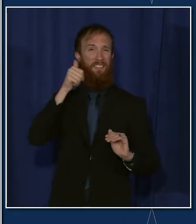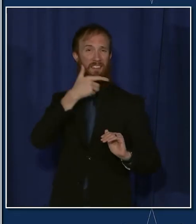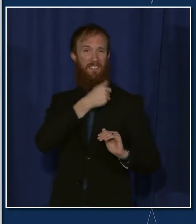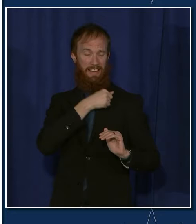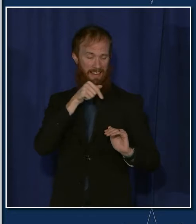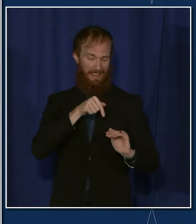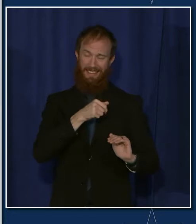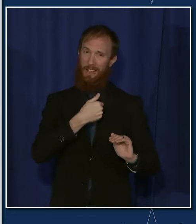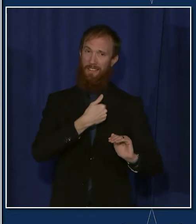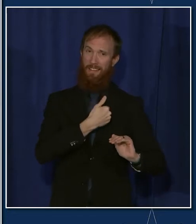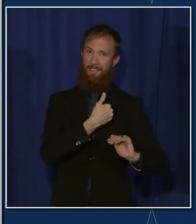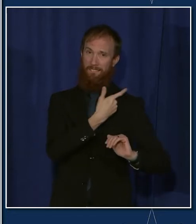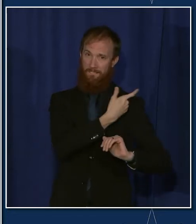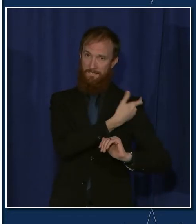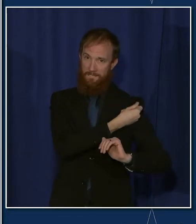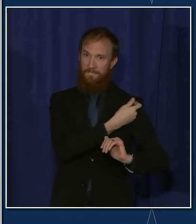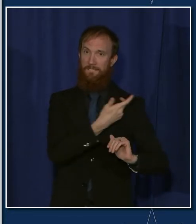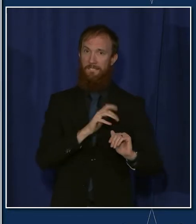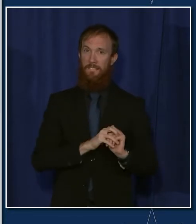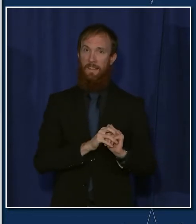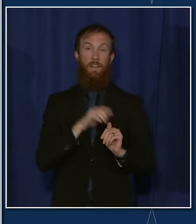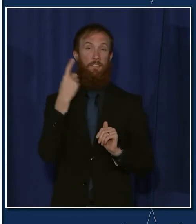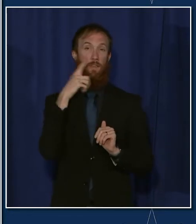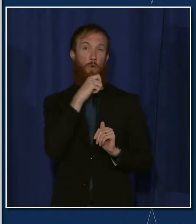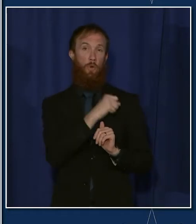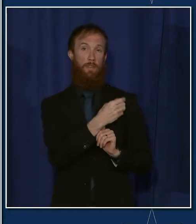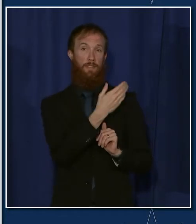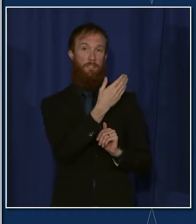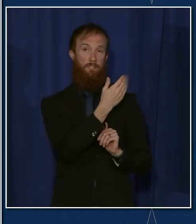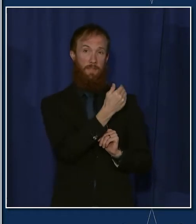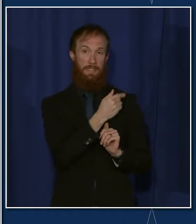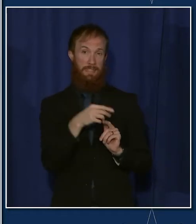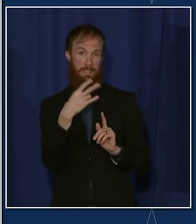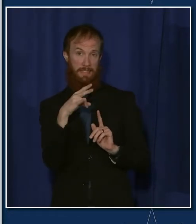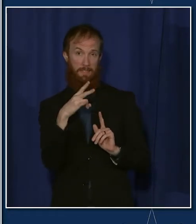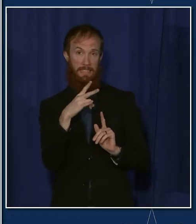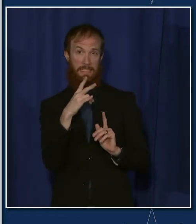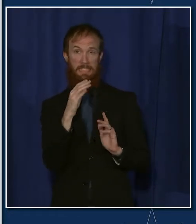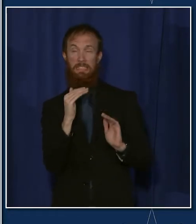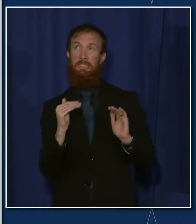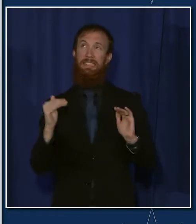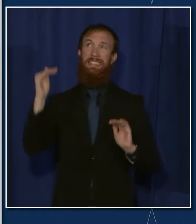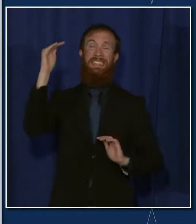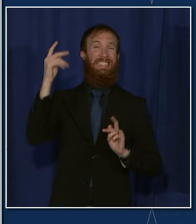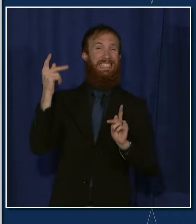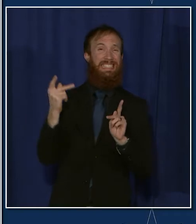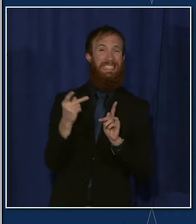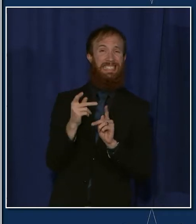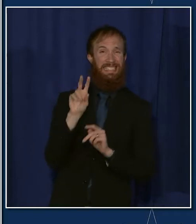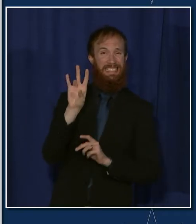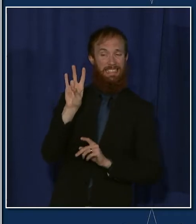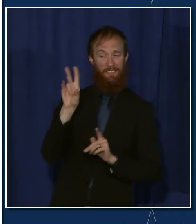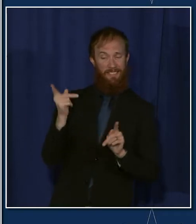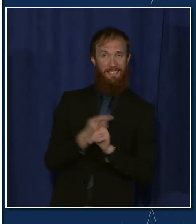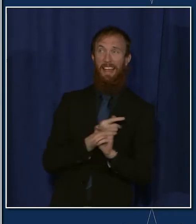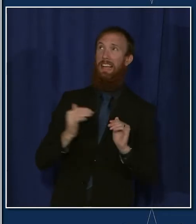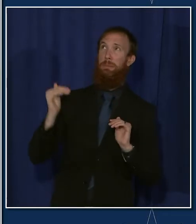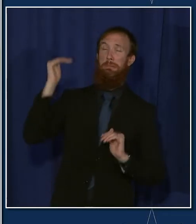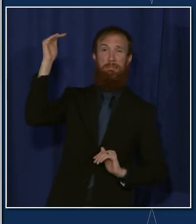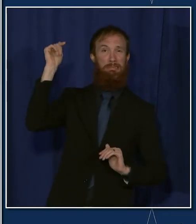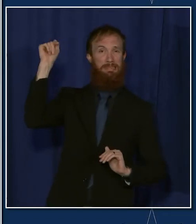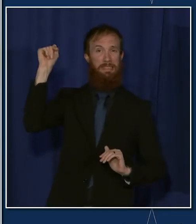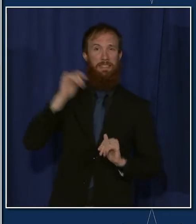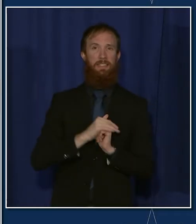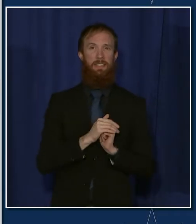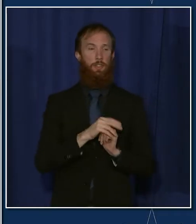14-year-olds as it is fully vaccinated. And for 15 to 17-year-olds, 7 times as high. Those numbers, those solid lines on the